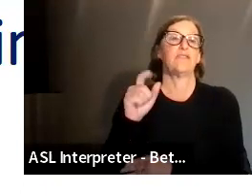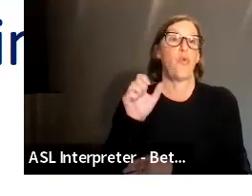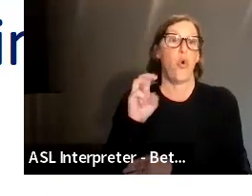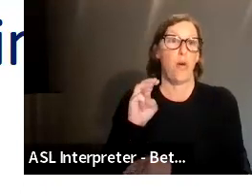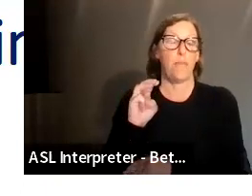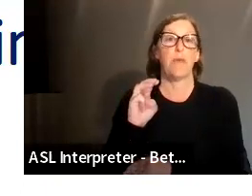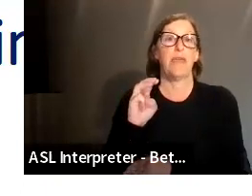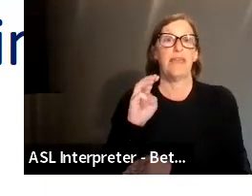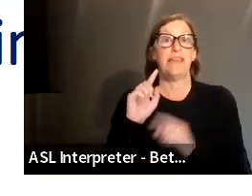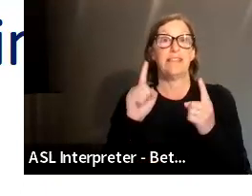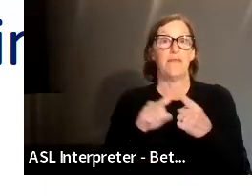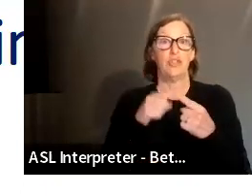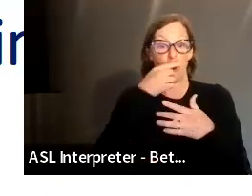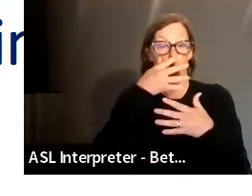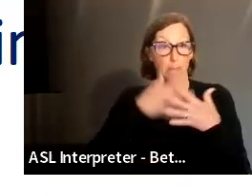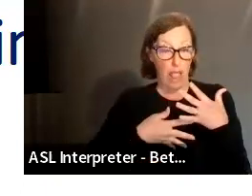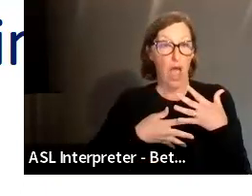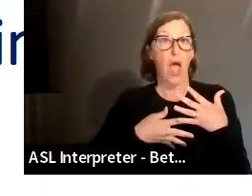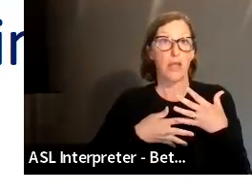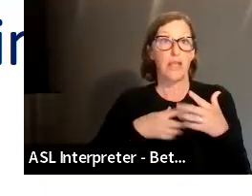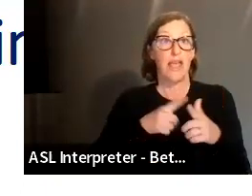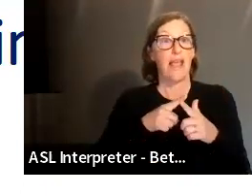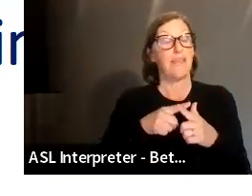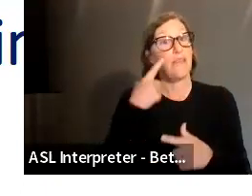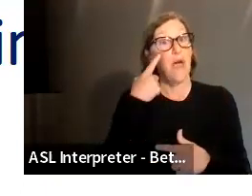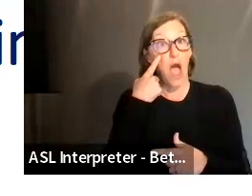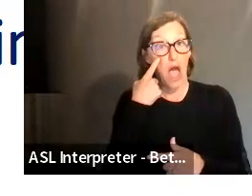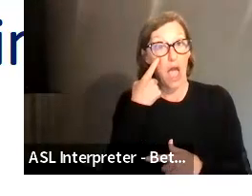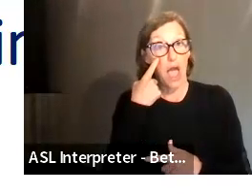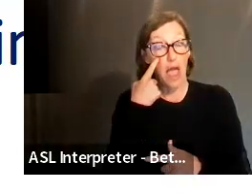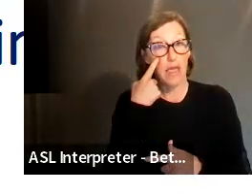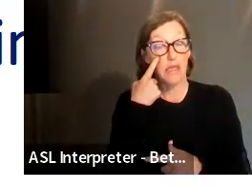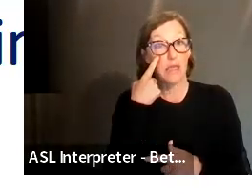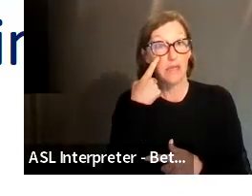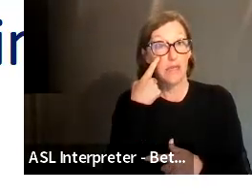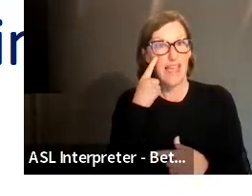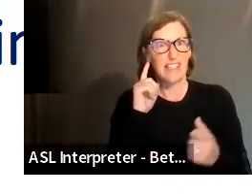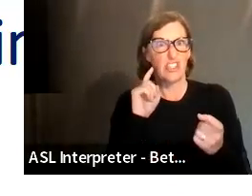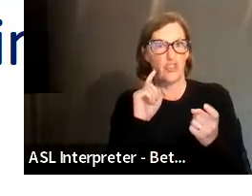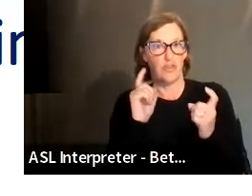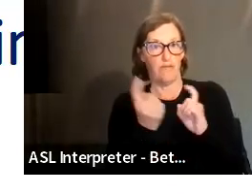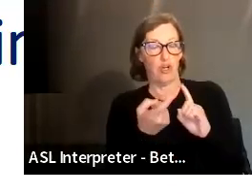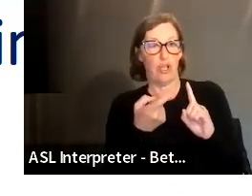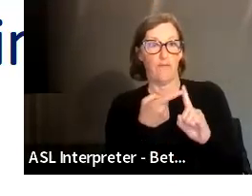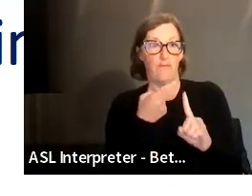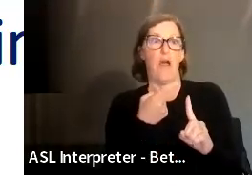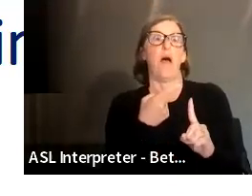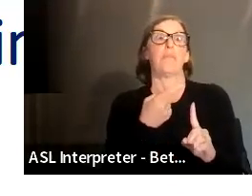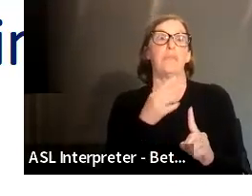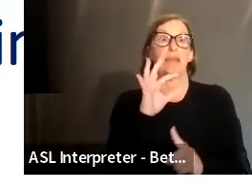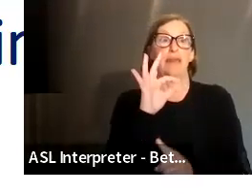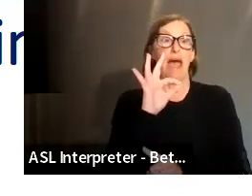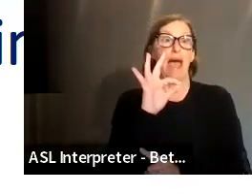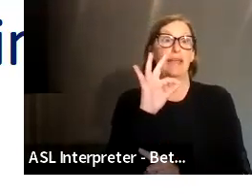blood vessels, and then reached the eye and converted from the prodrug, from the 9-cis